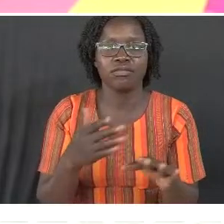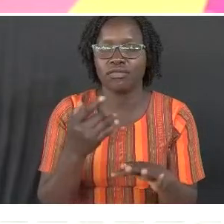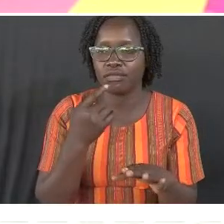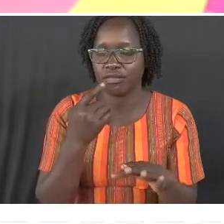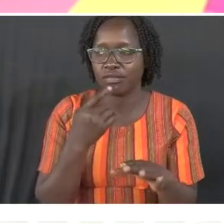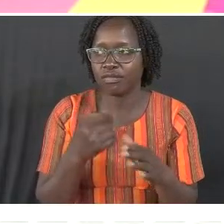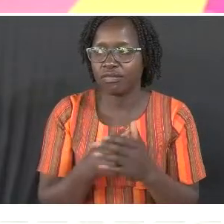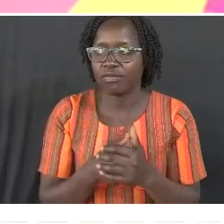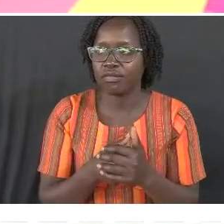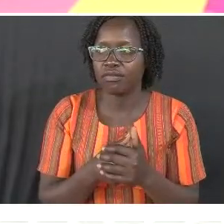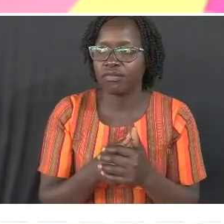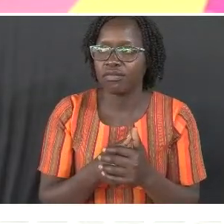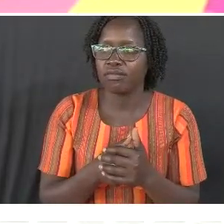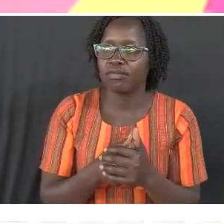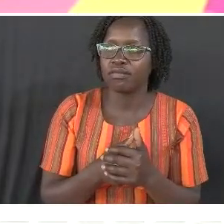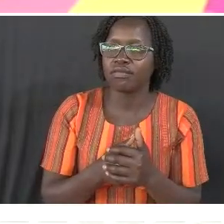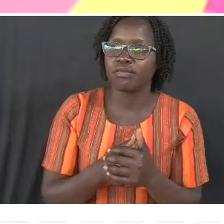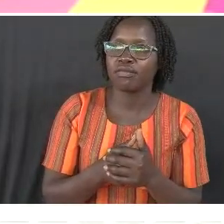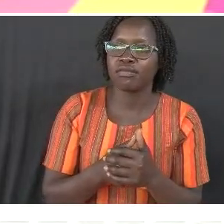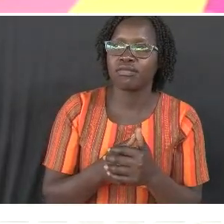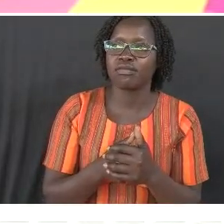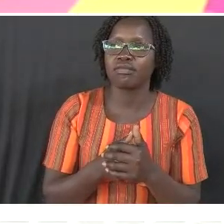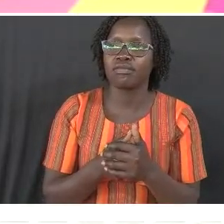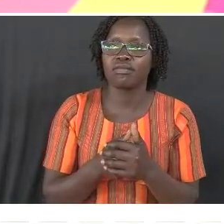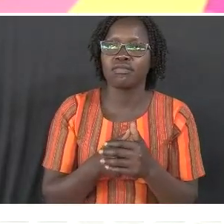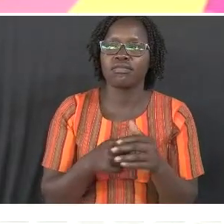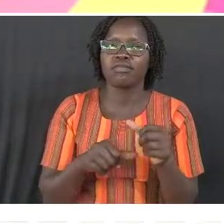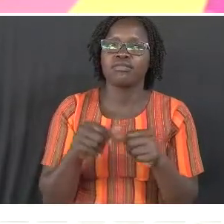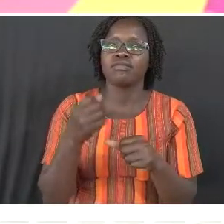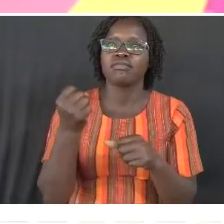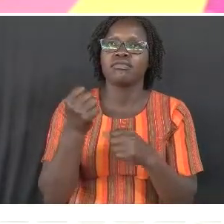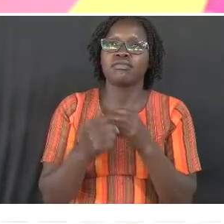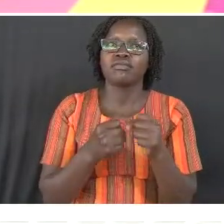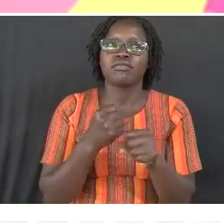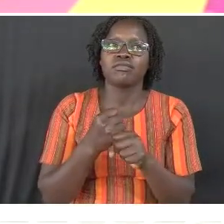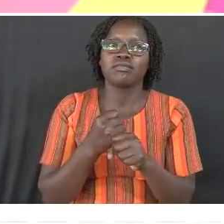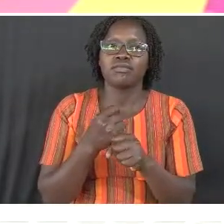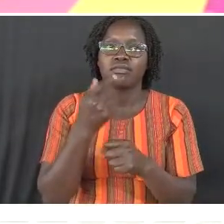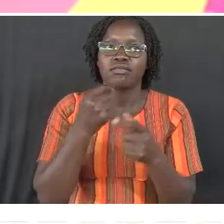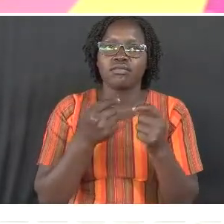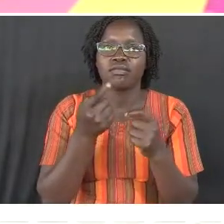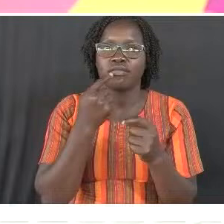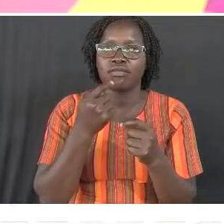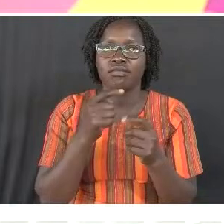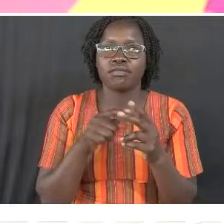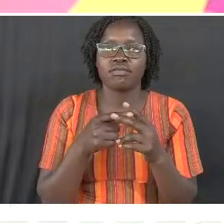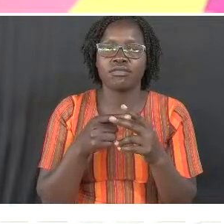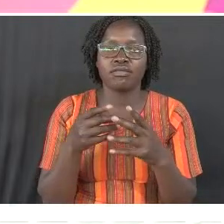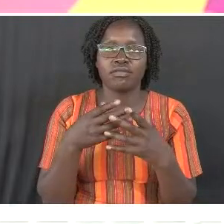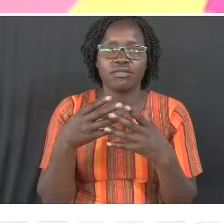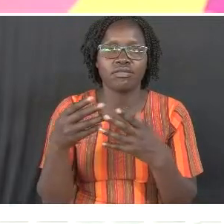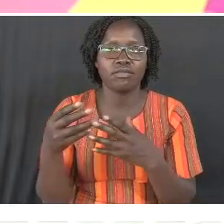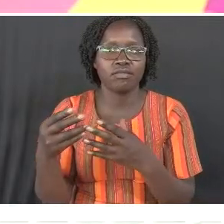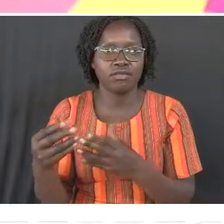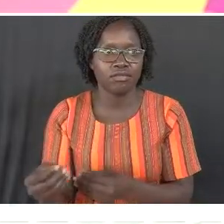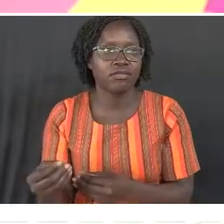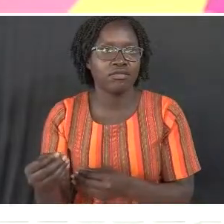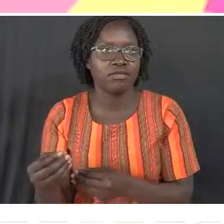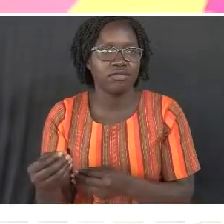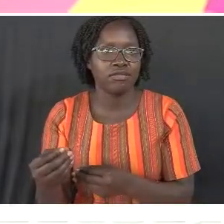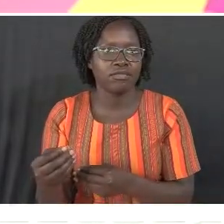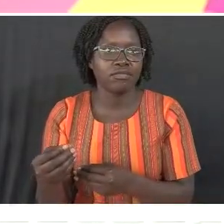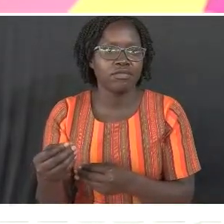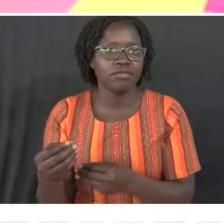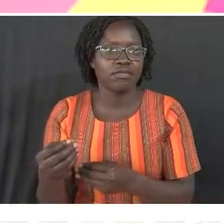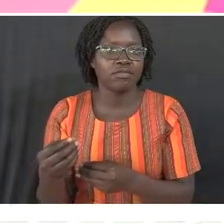teeth. So at around 5 years, the milk teeth, they'll start shedding. And then